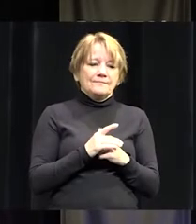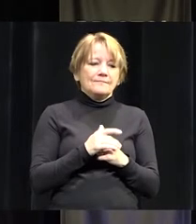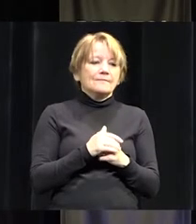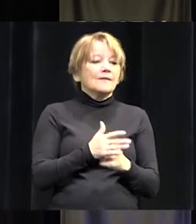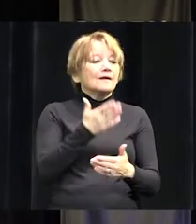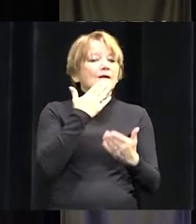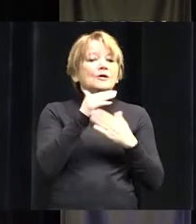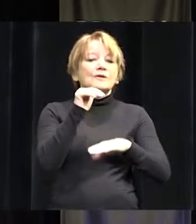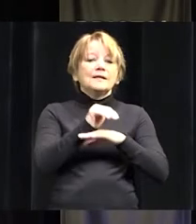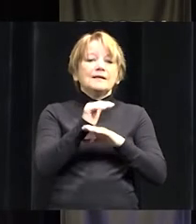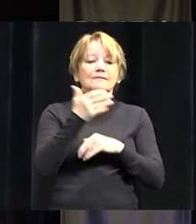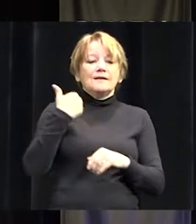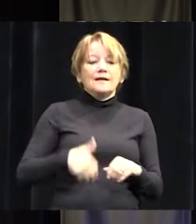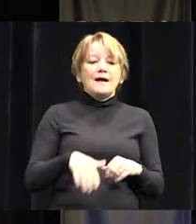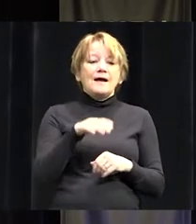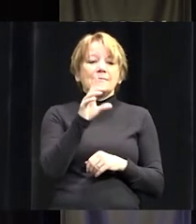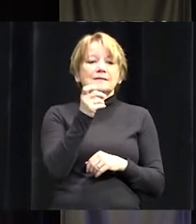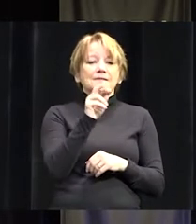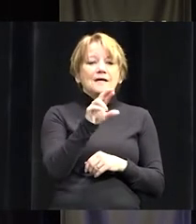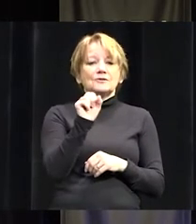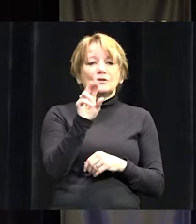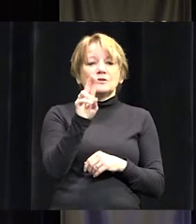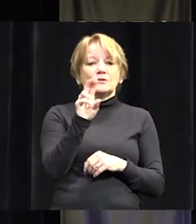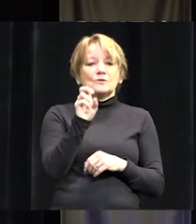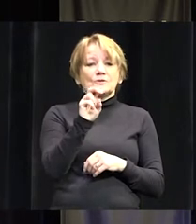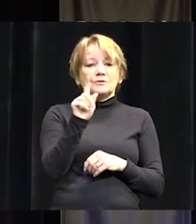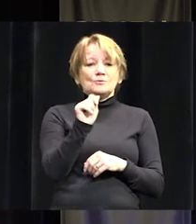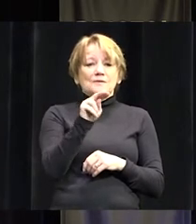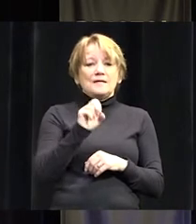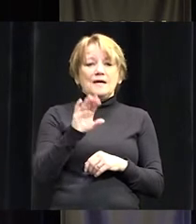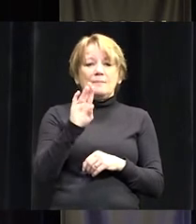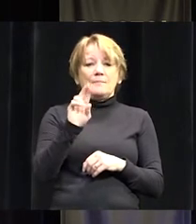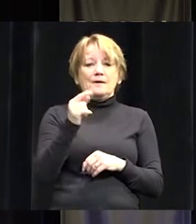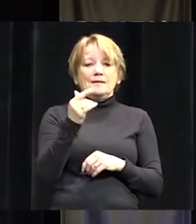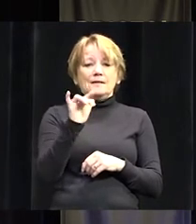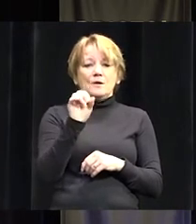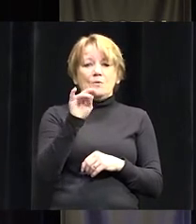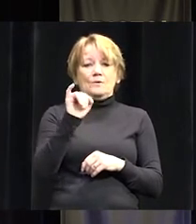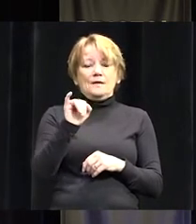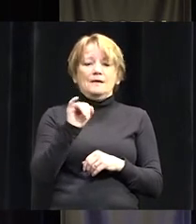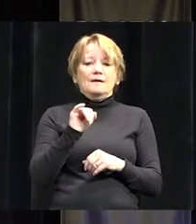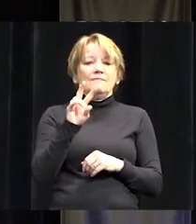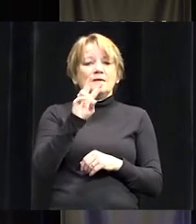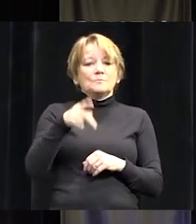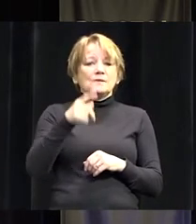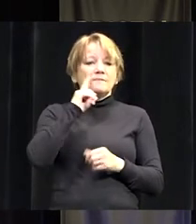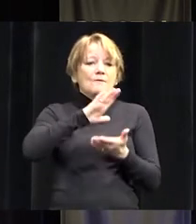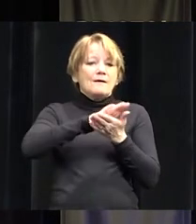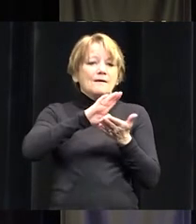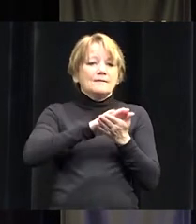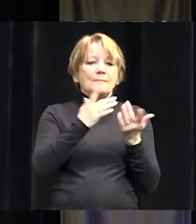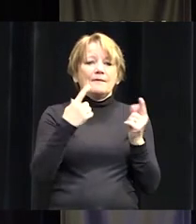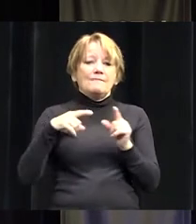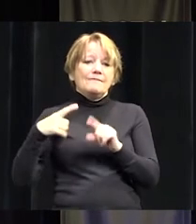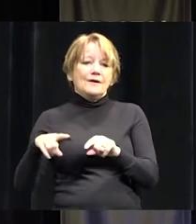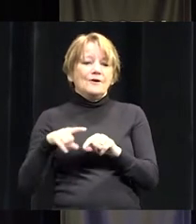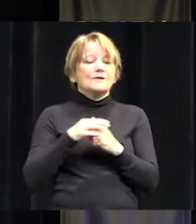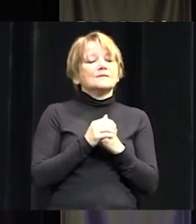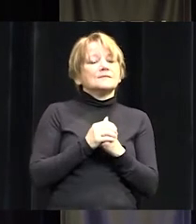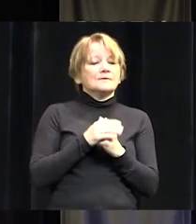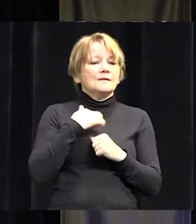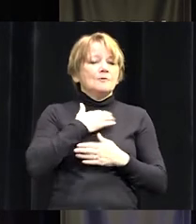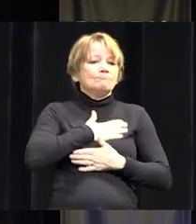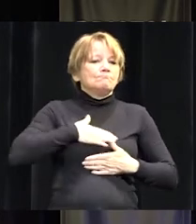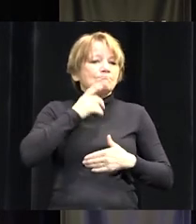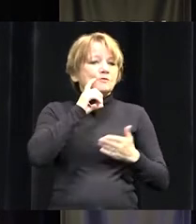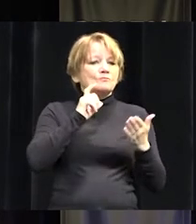good evening i'm dr suzanne buglione vice president for academic affairs it is my